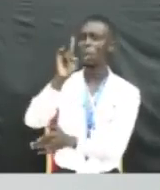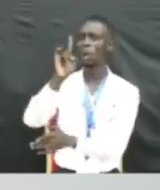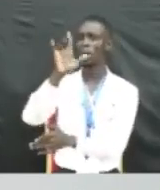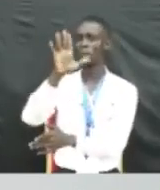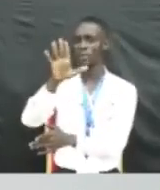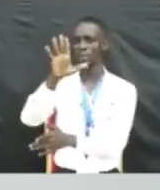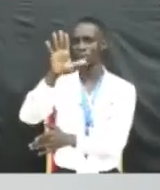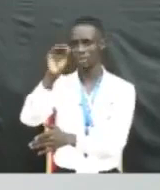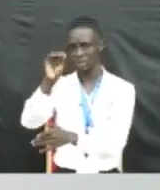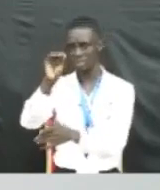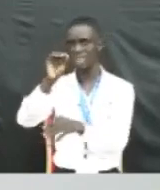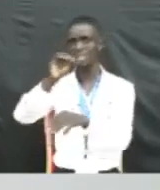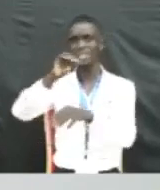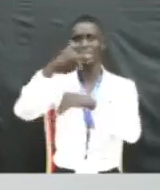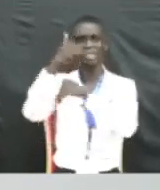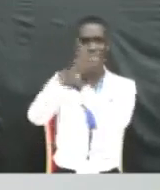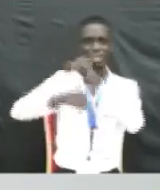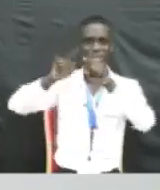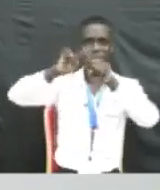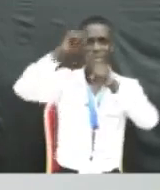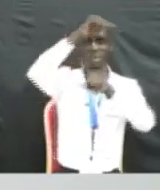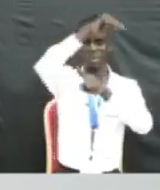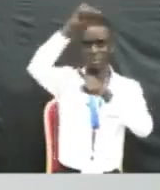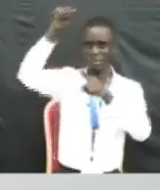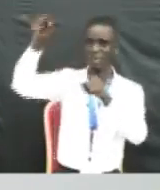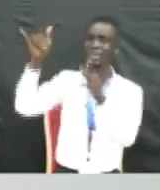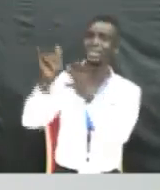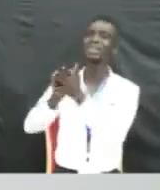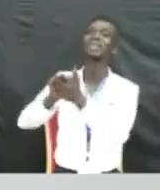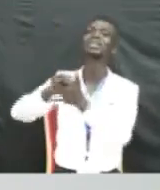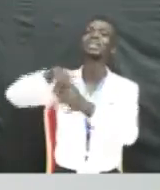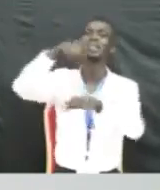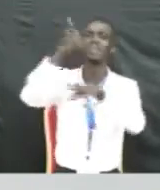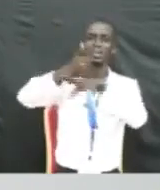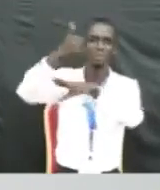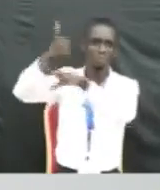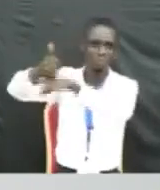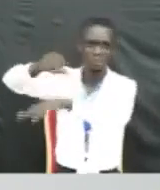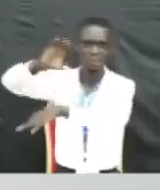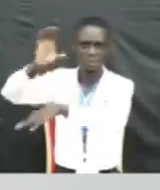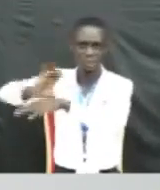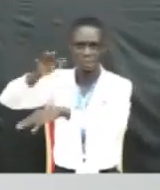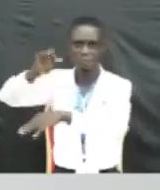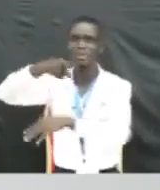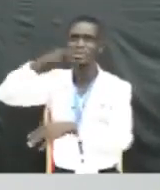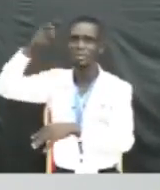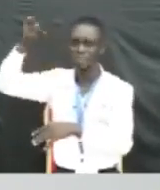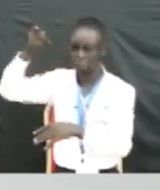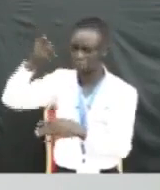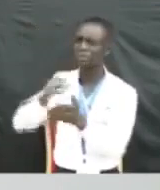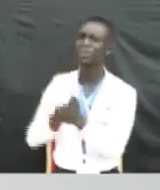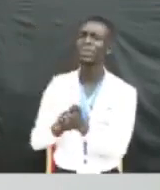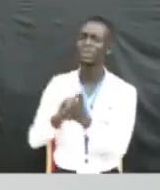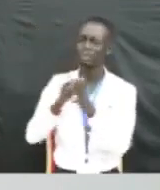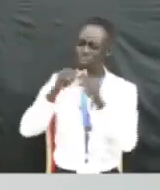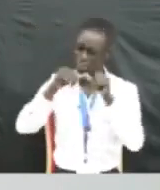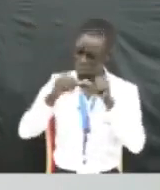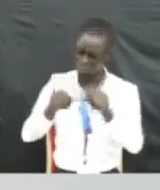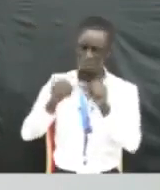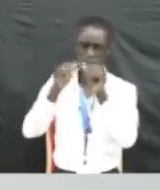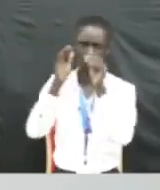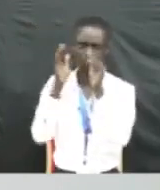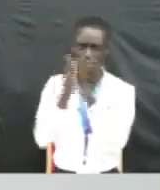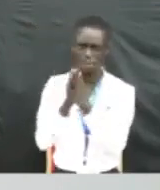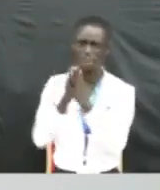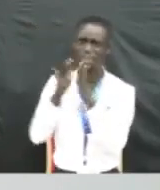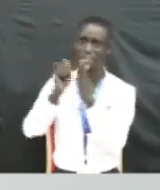by the church at this time. Oh Lord, we pray